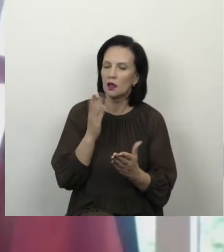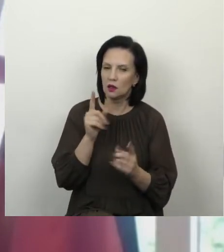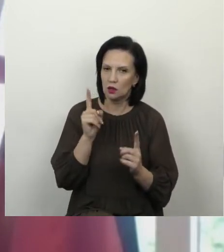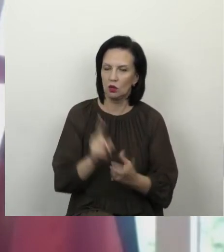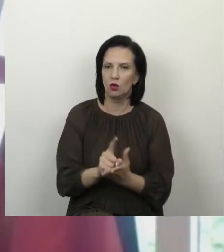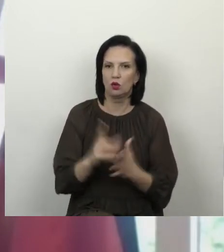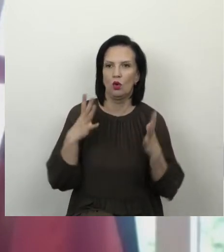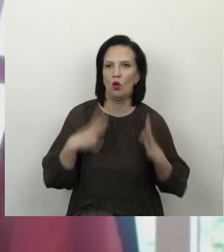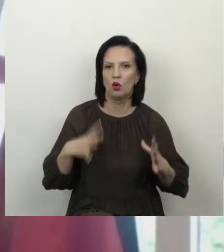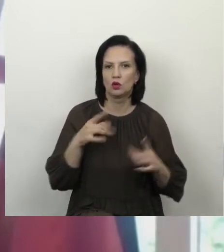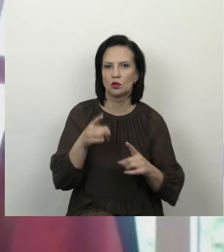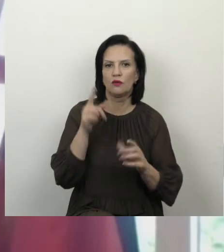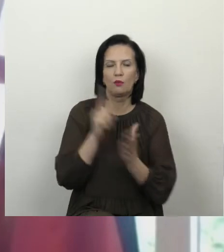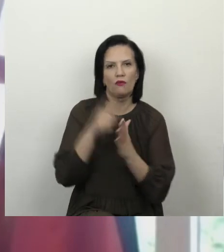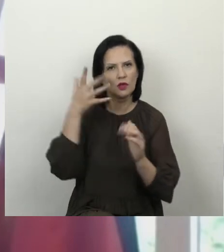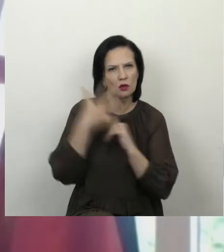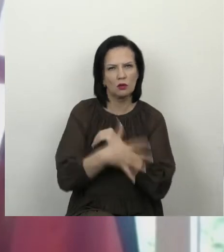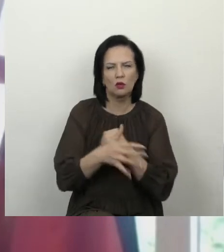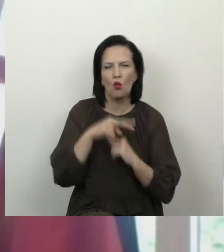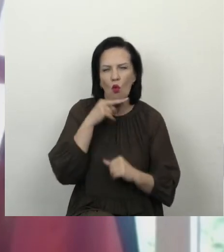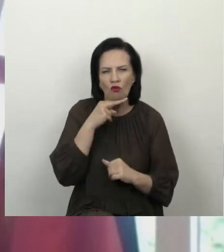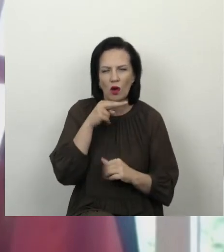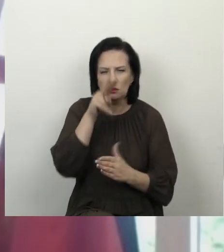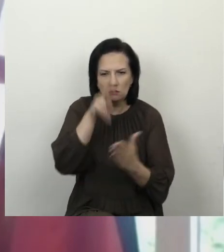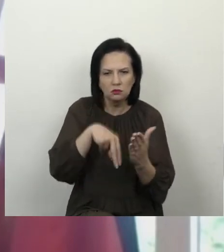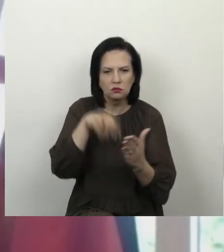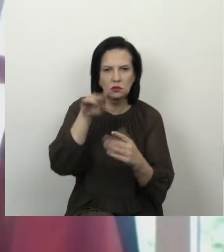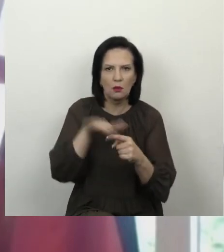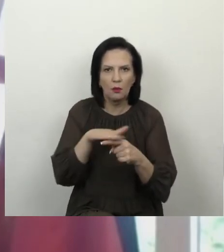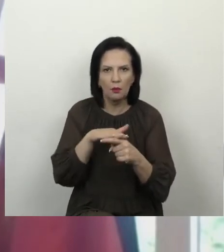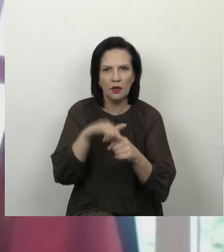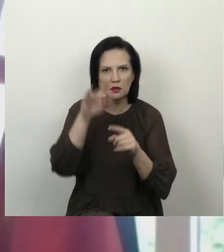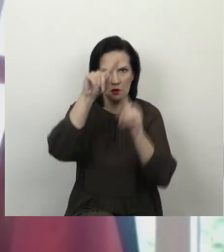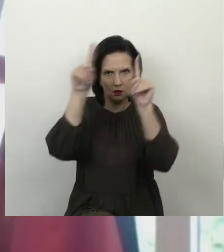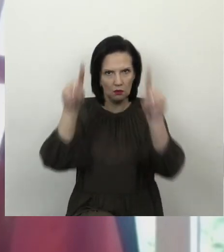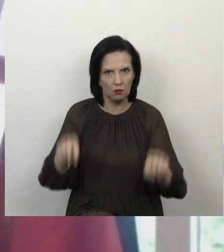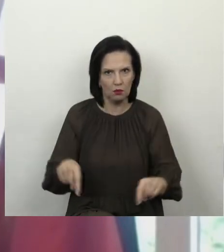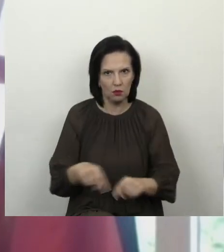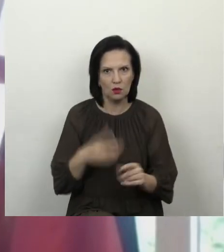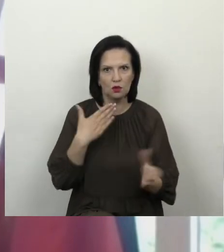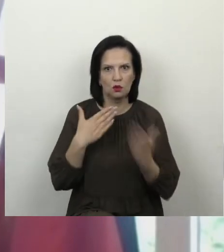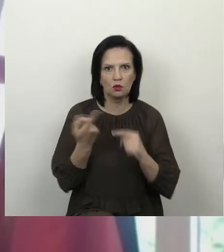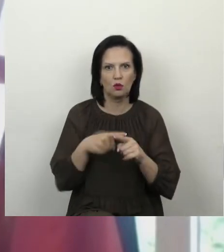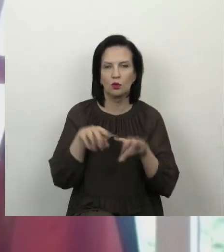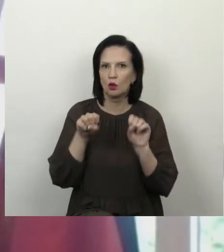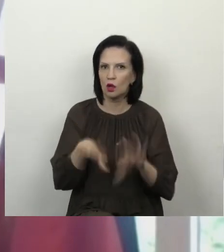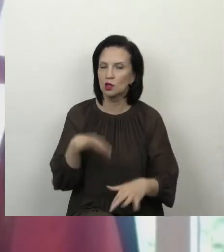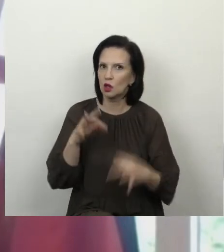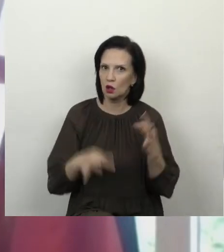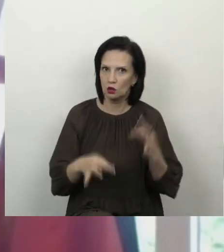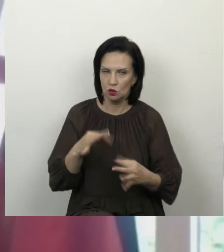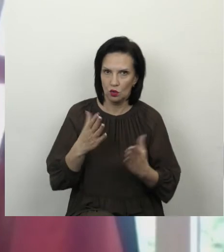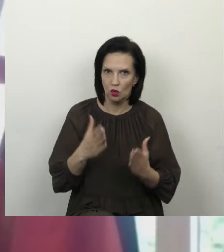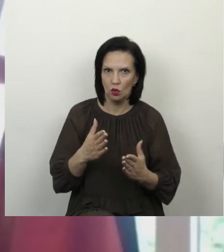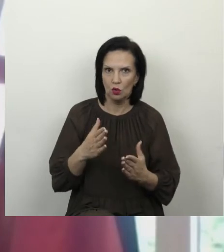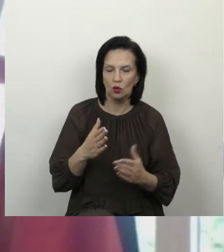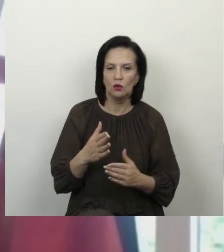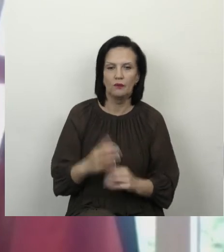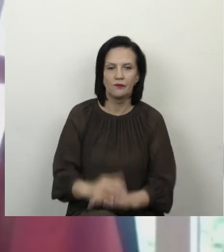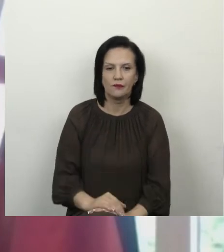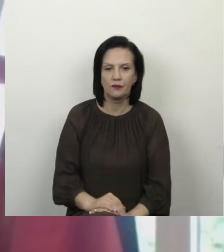ballot paper. According to the court's decision, this kind of responsible citizen is the